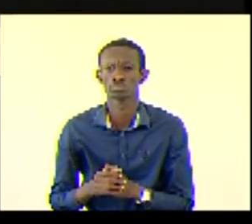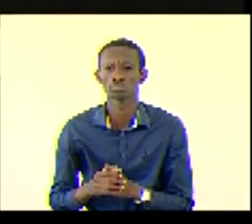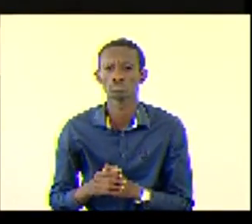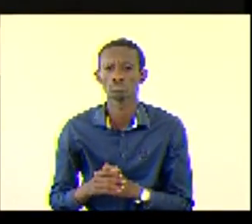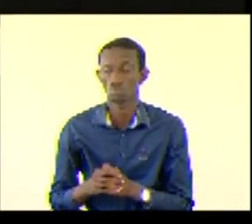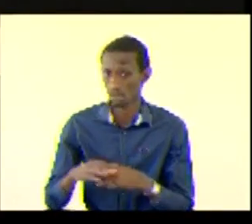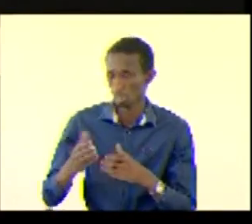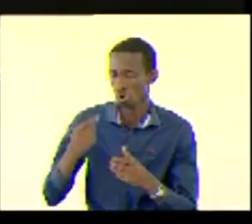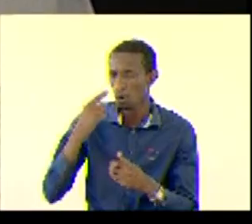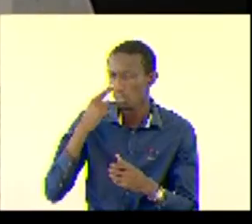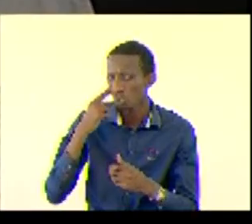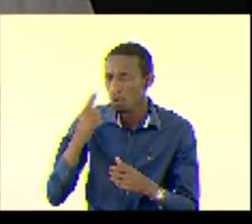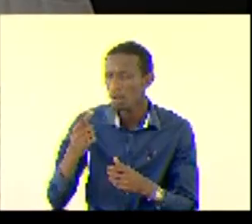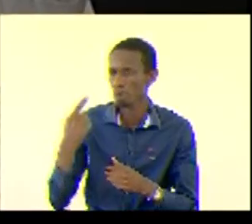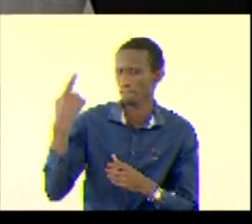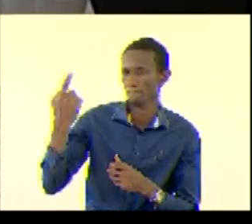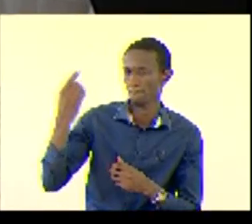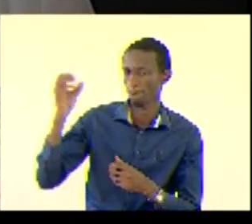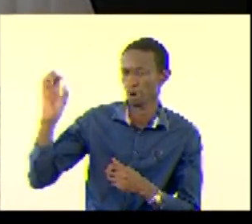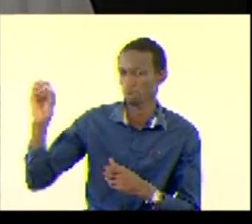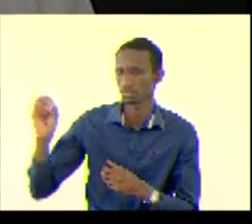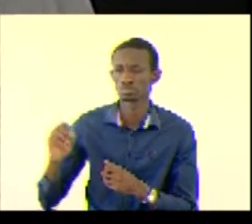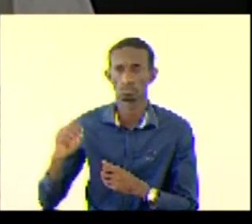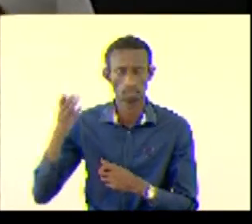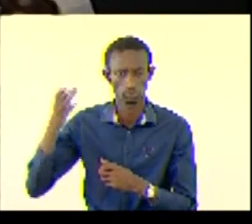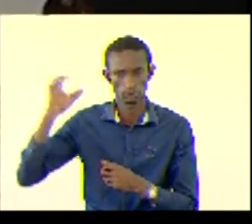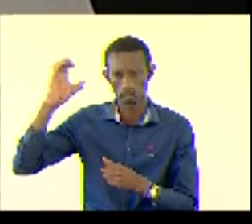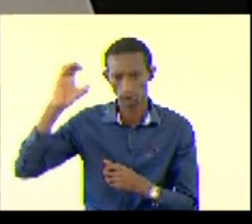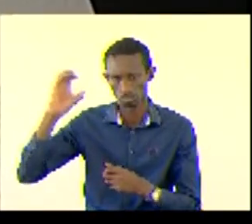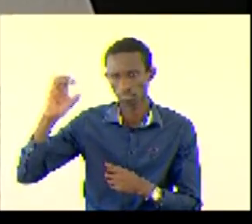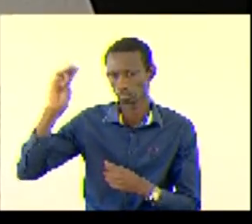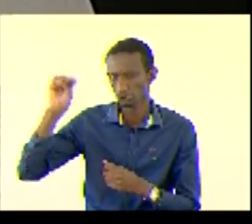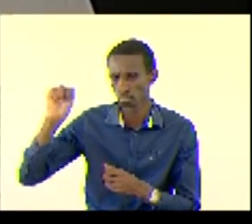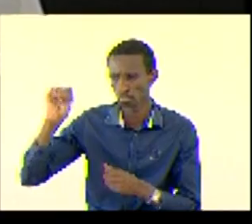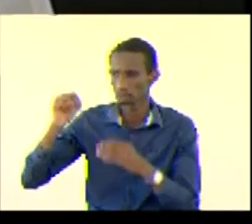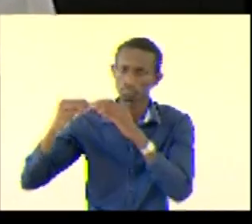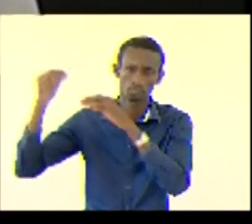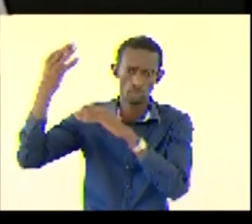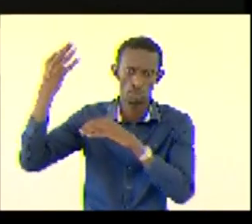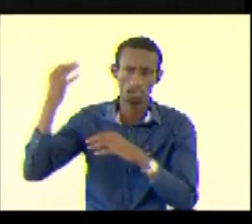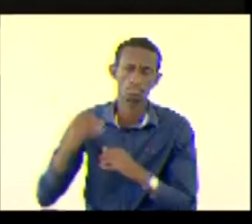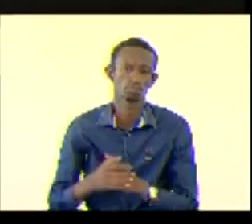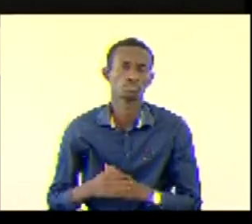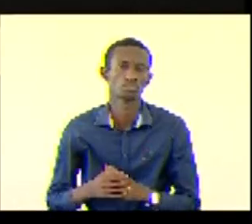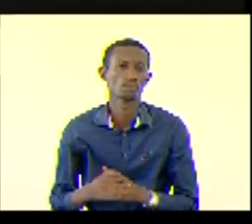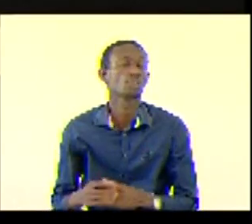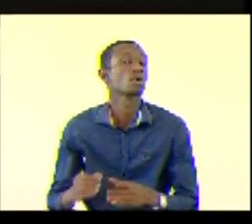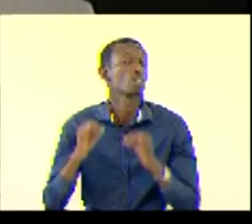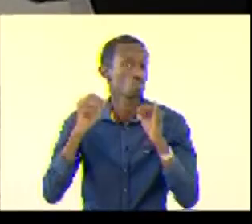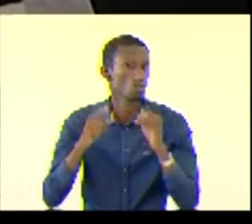look for that 100 cubic centimeters. For example, if you are moving